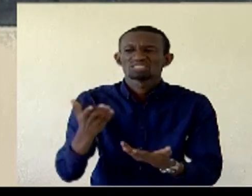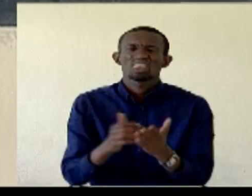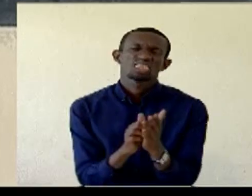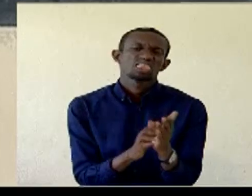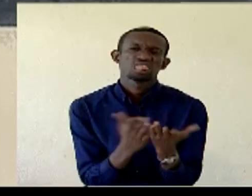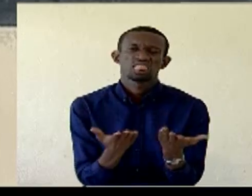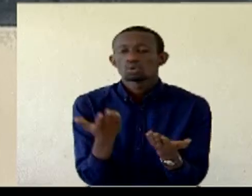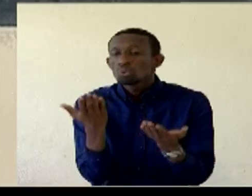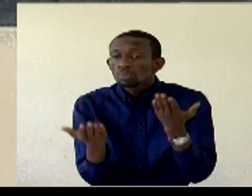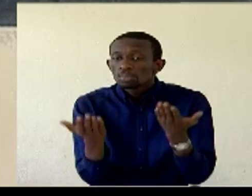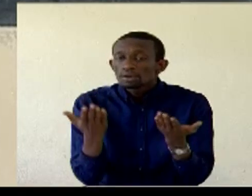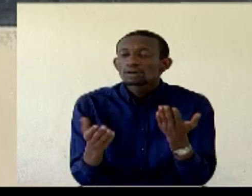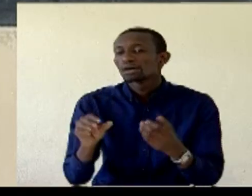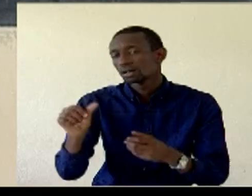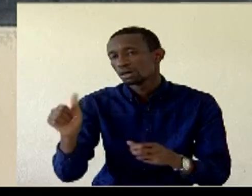compared to